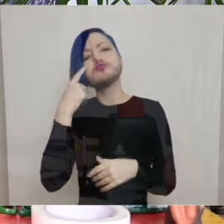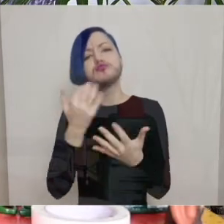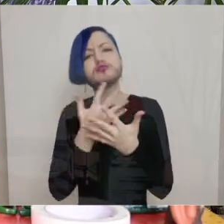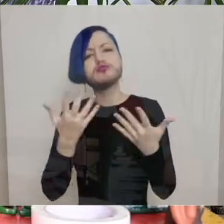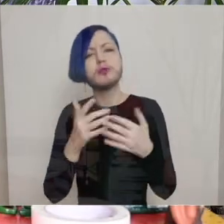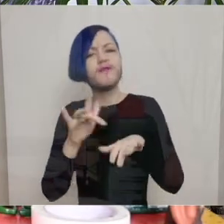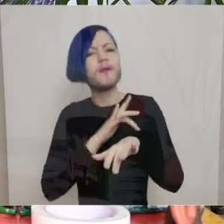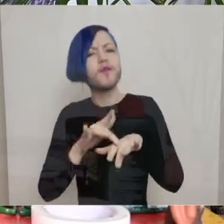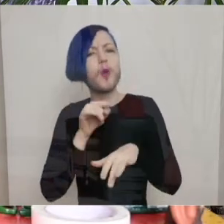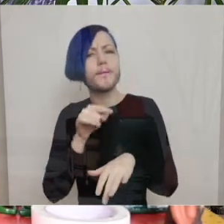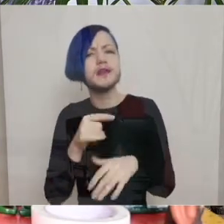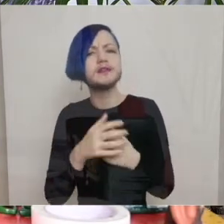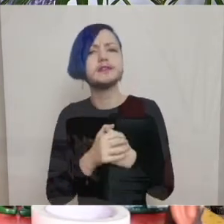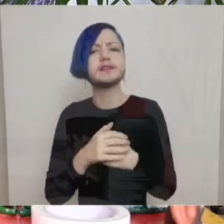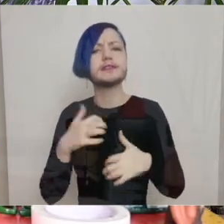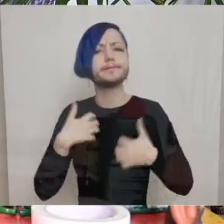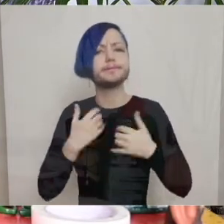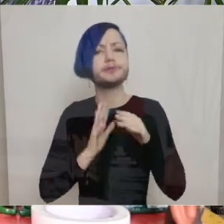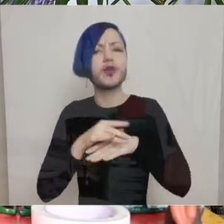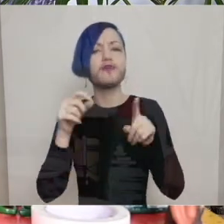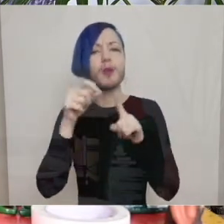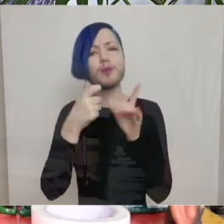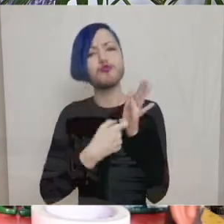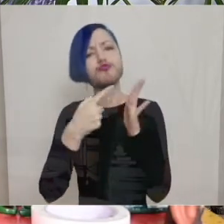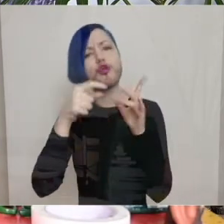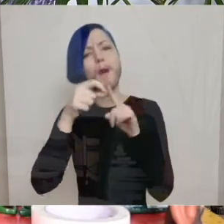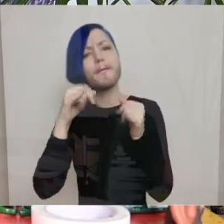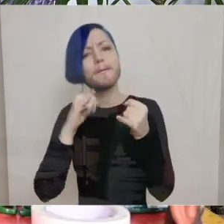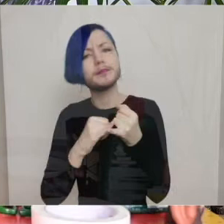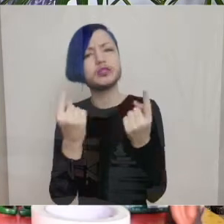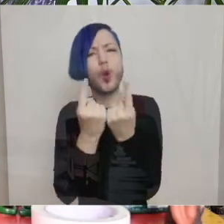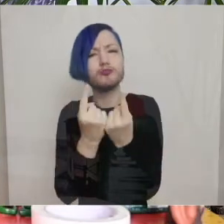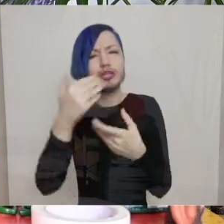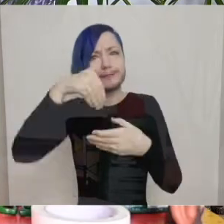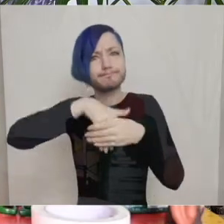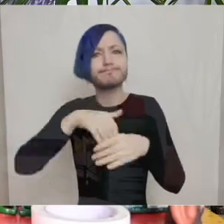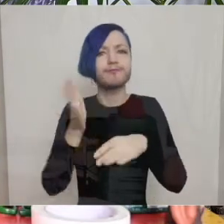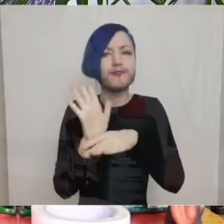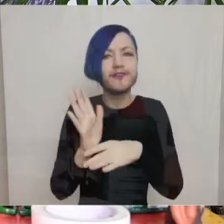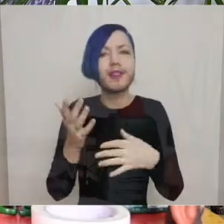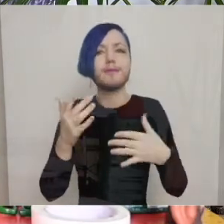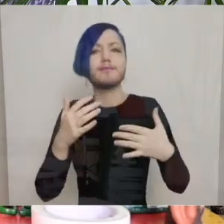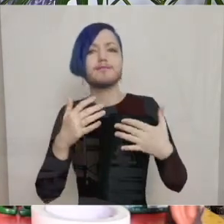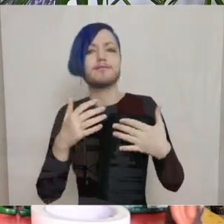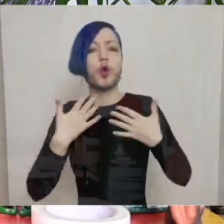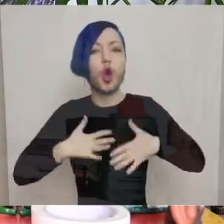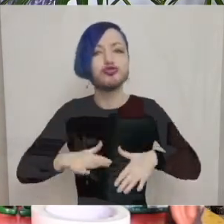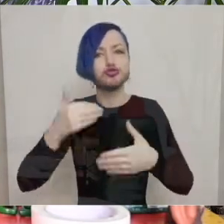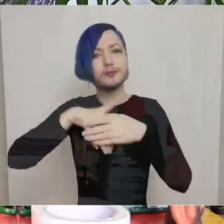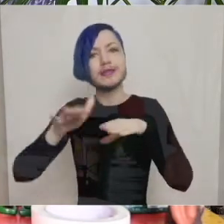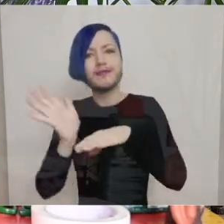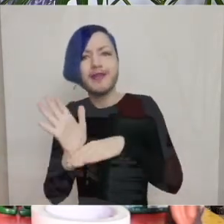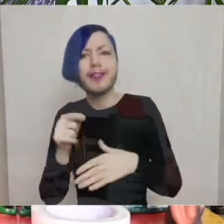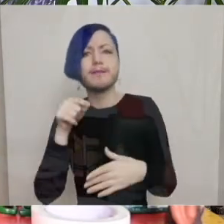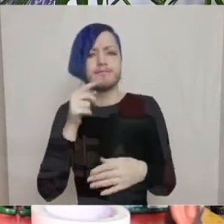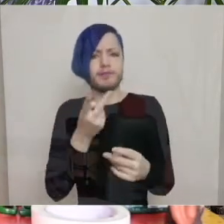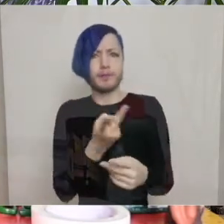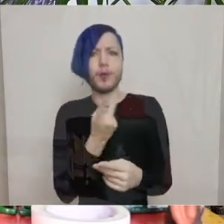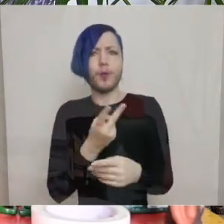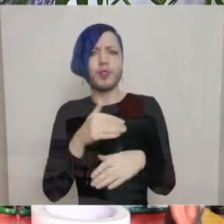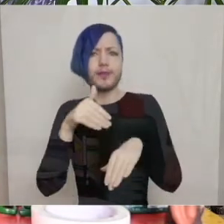working with performance, and I also think a lot about props and costumes and how